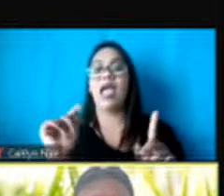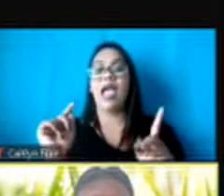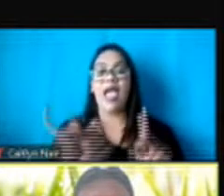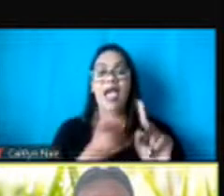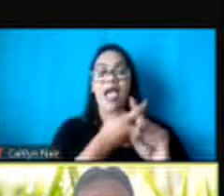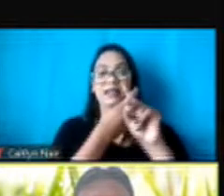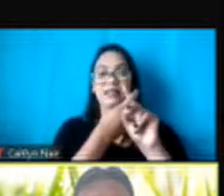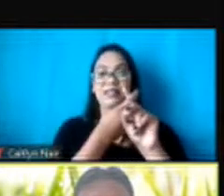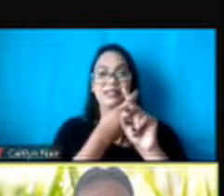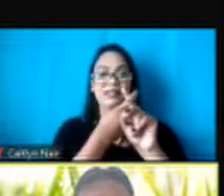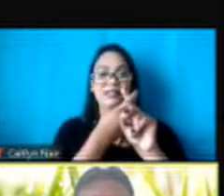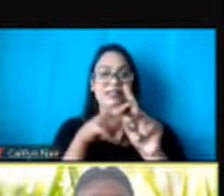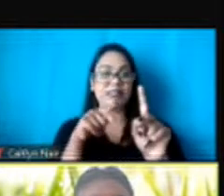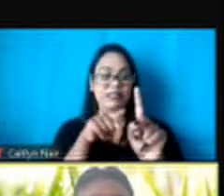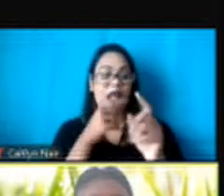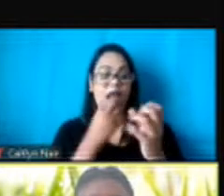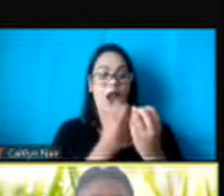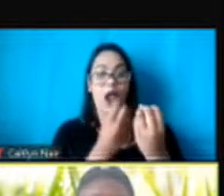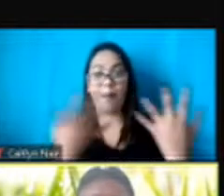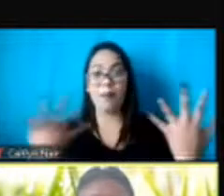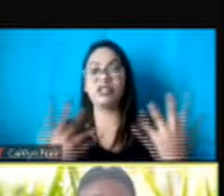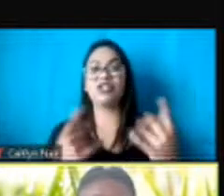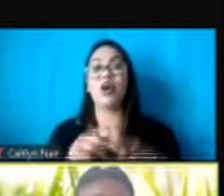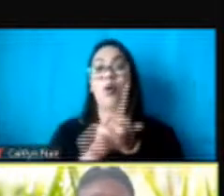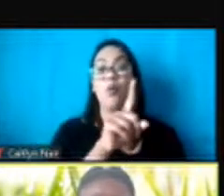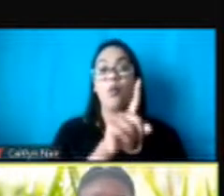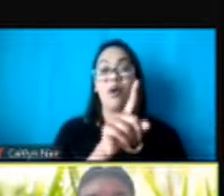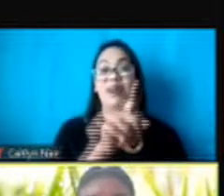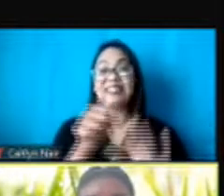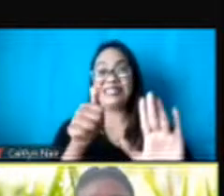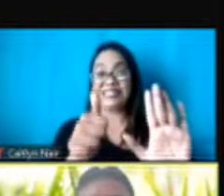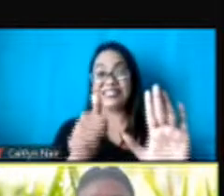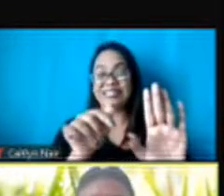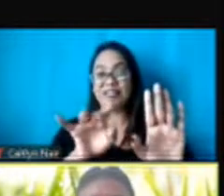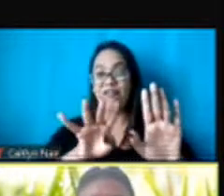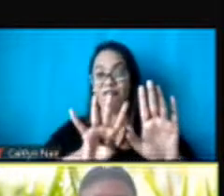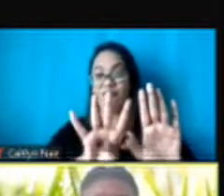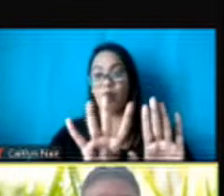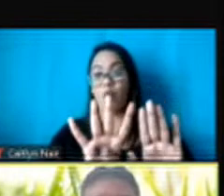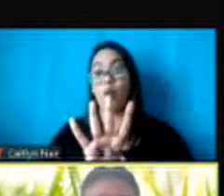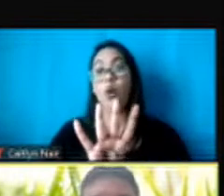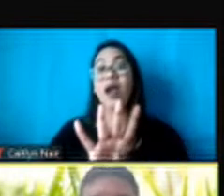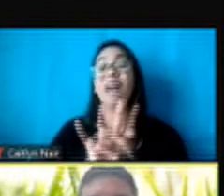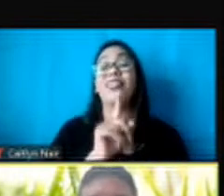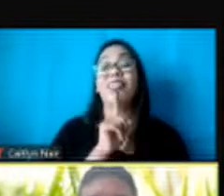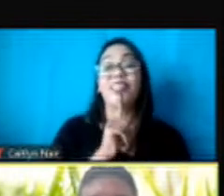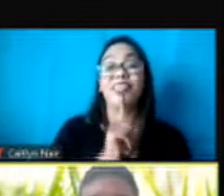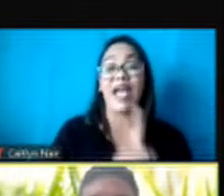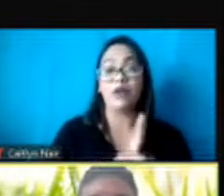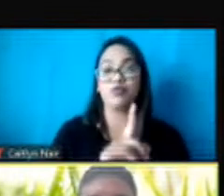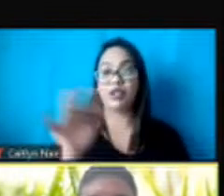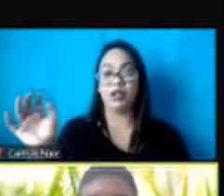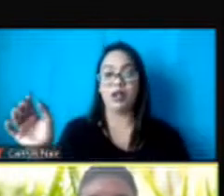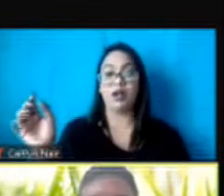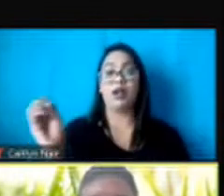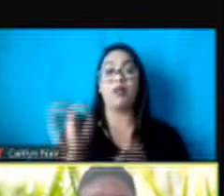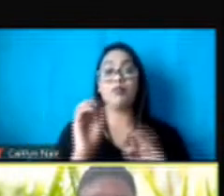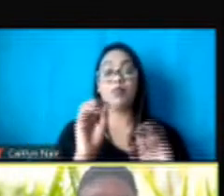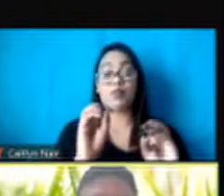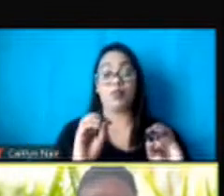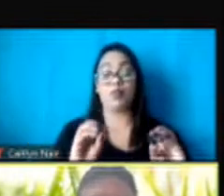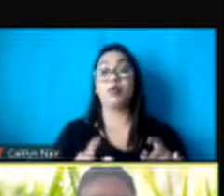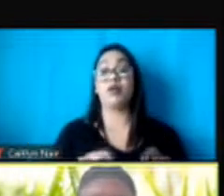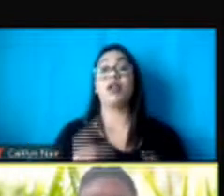and we worked out that it was 164,000 per admission. Now, we only have 10 ICU beds for